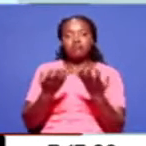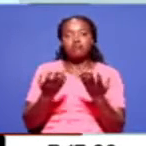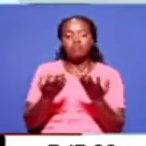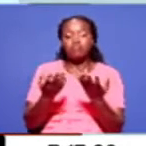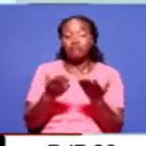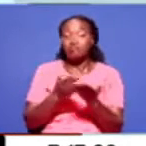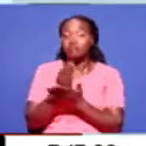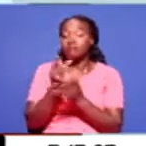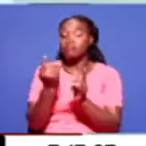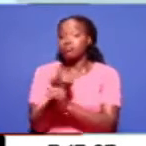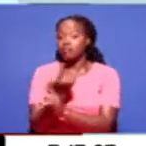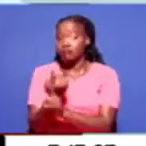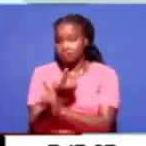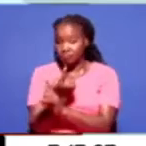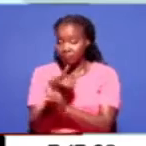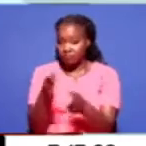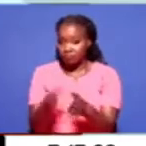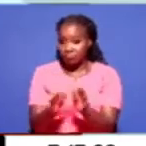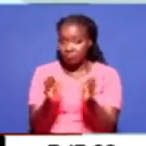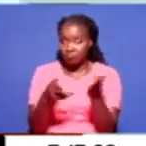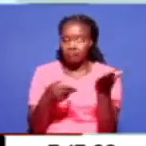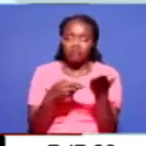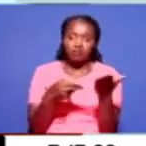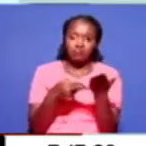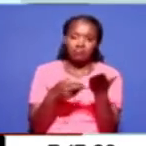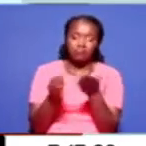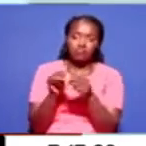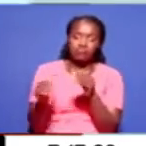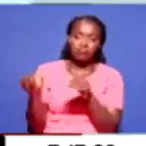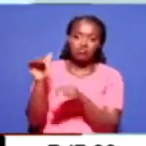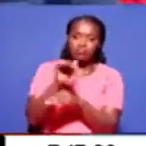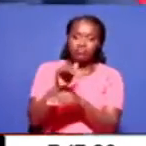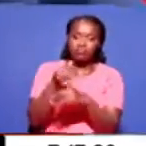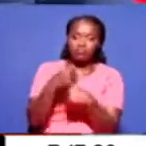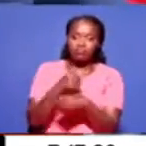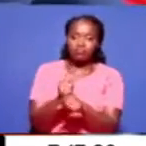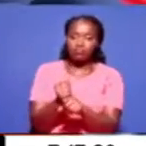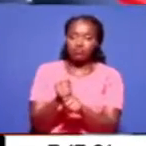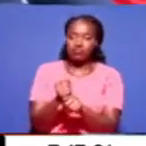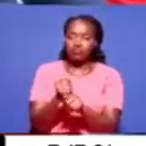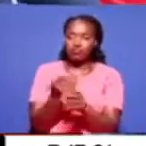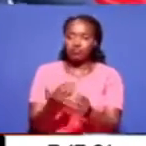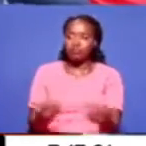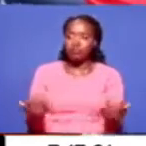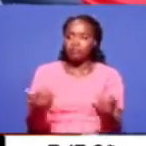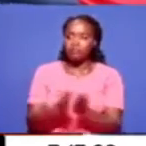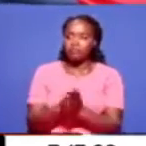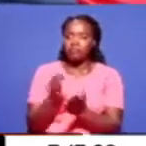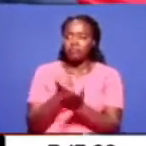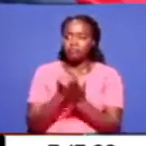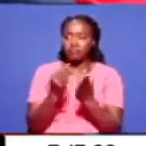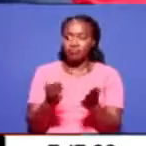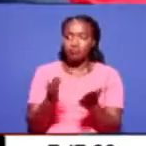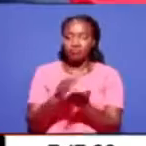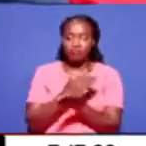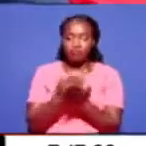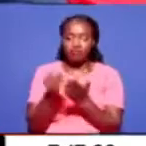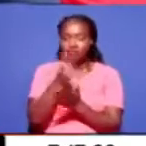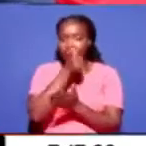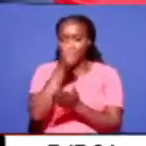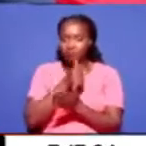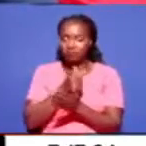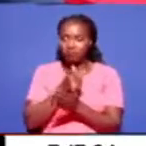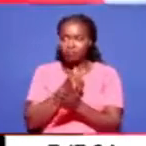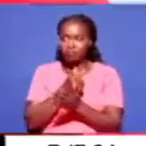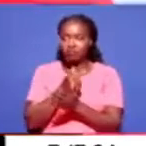various means and technological advances of mechanization. Afisa mkuu wa muungano wa sekta ya kibinafsi nchini,